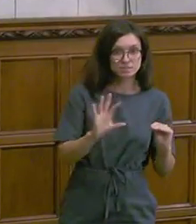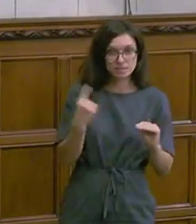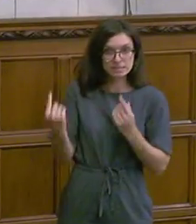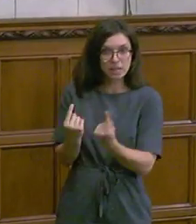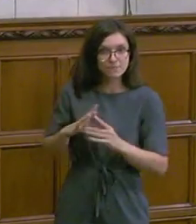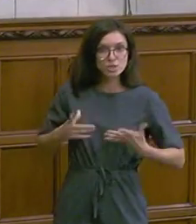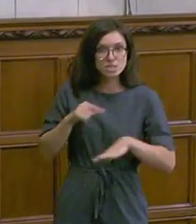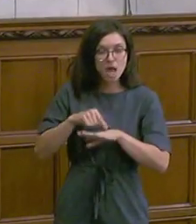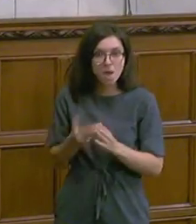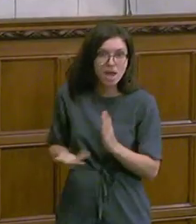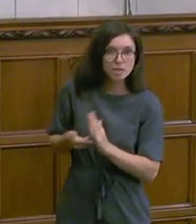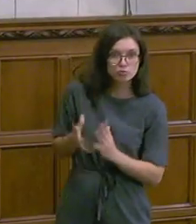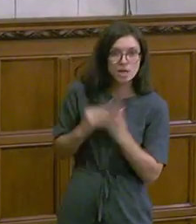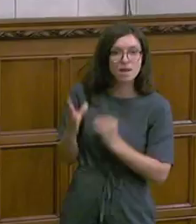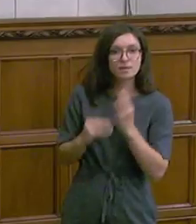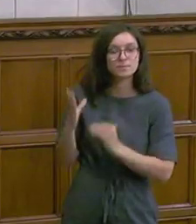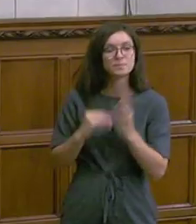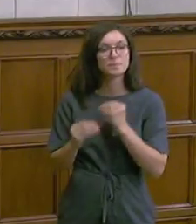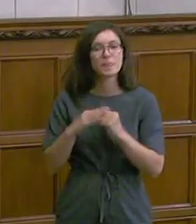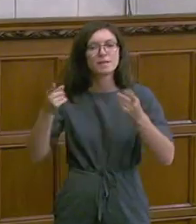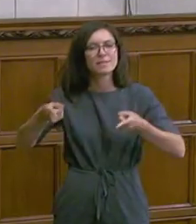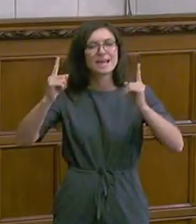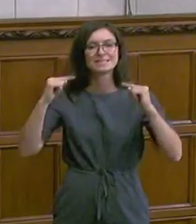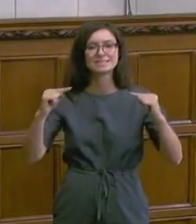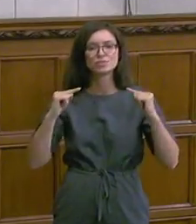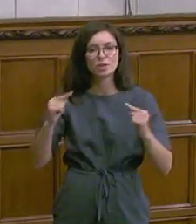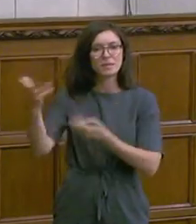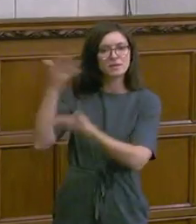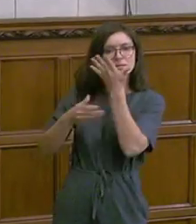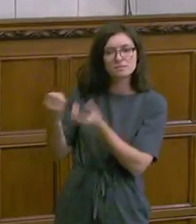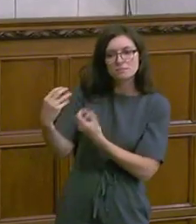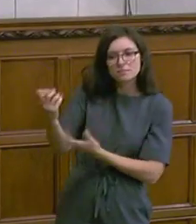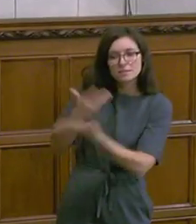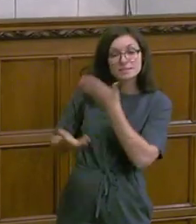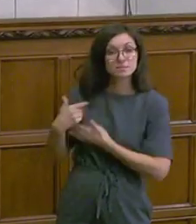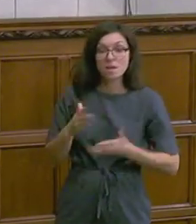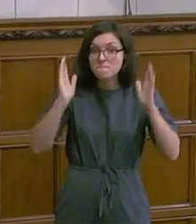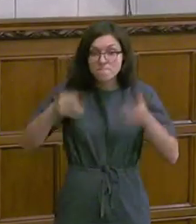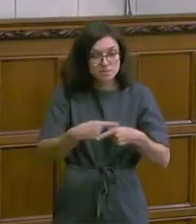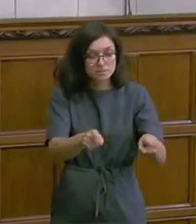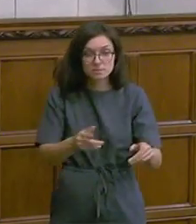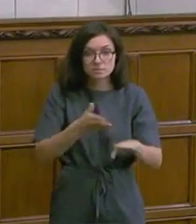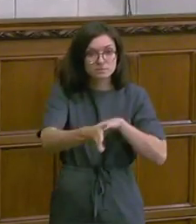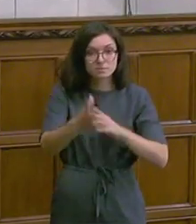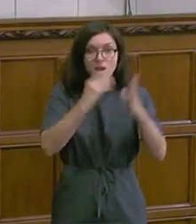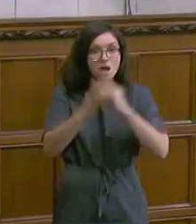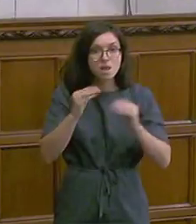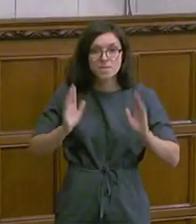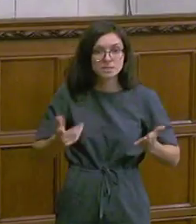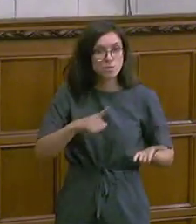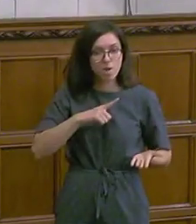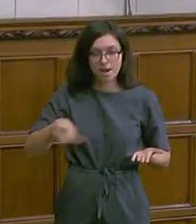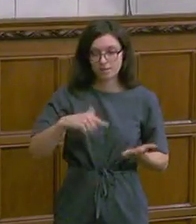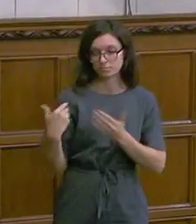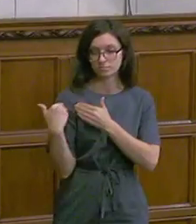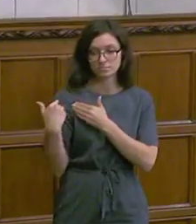equally dedicated head teacher, Peter Nord, shared with me, he has a duty to the children he teaches, who without